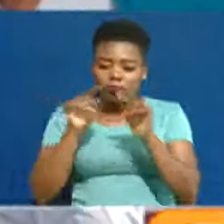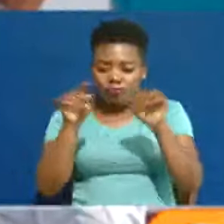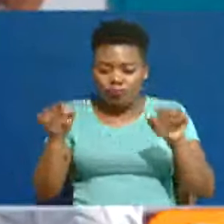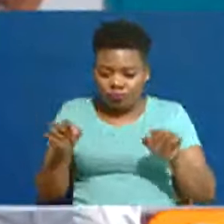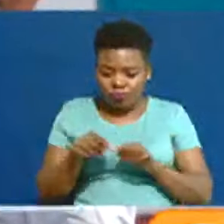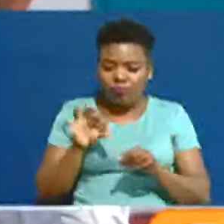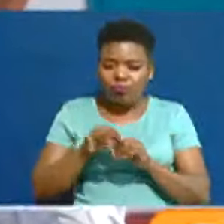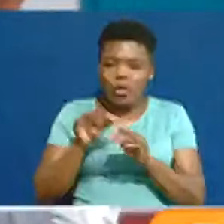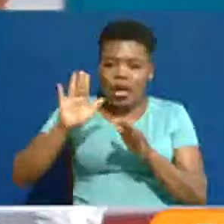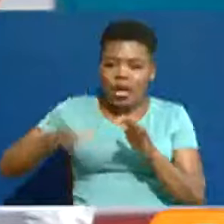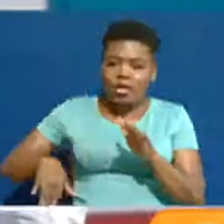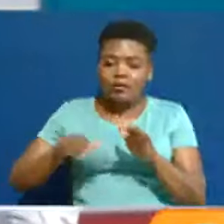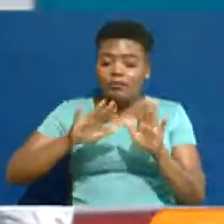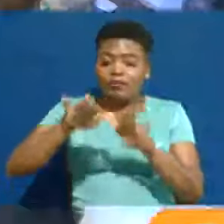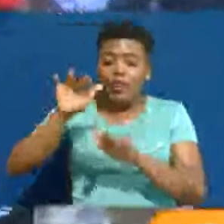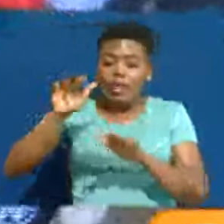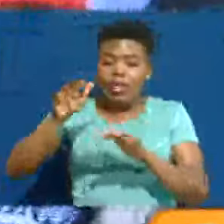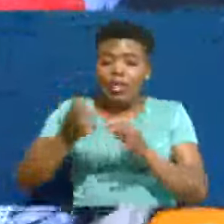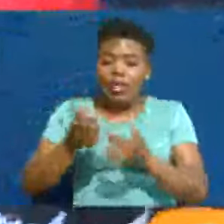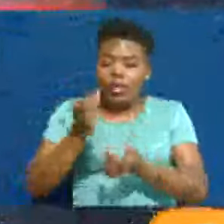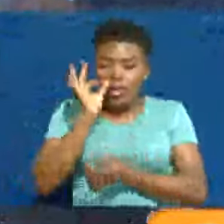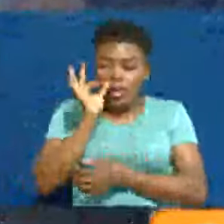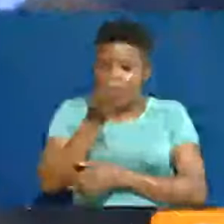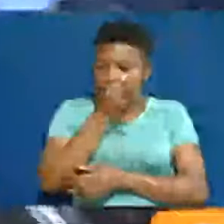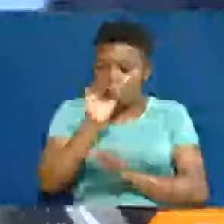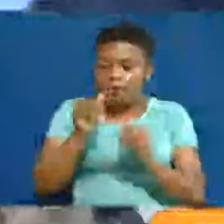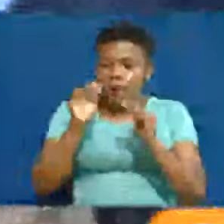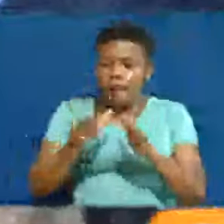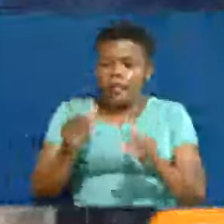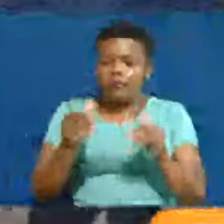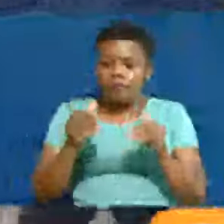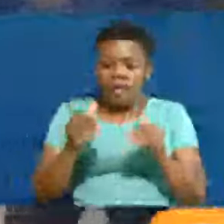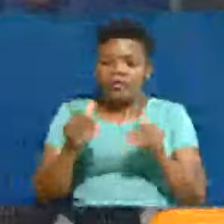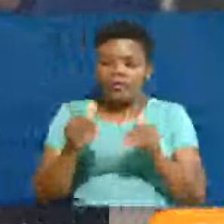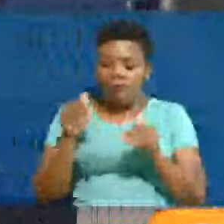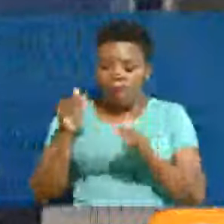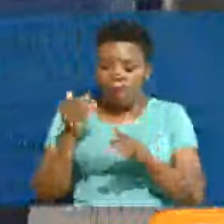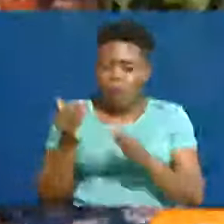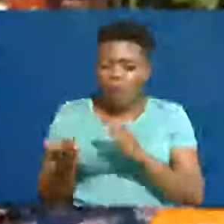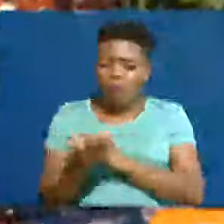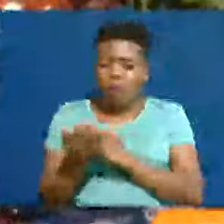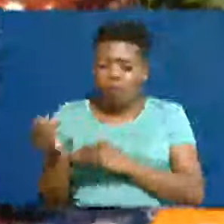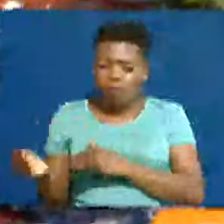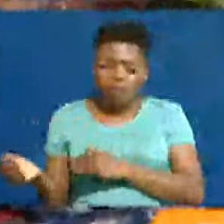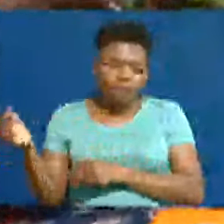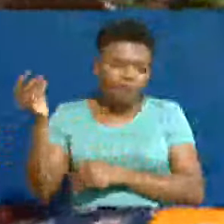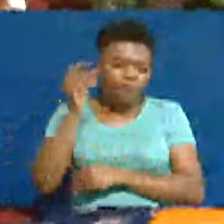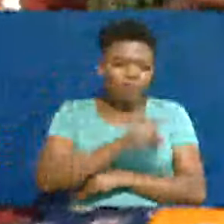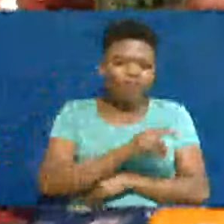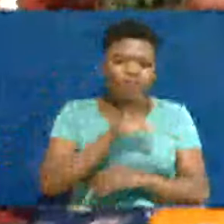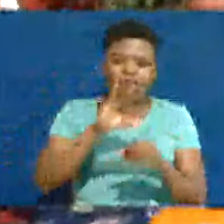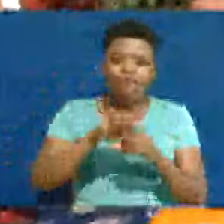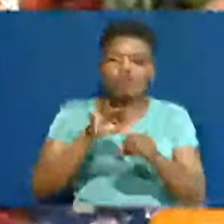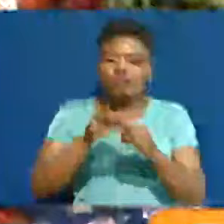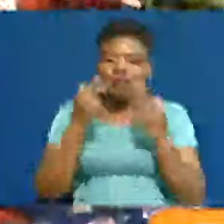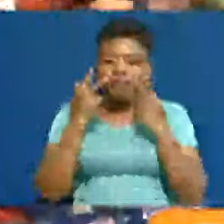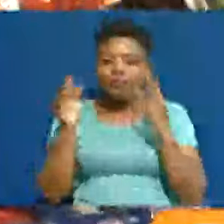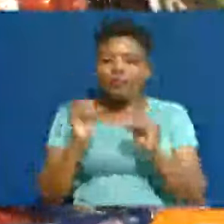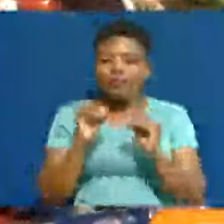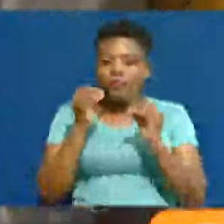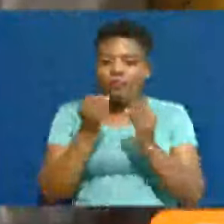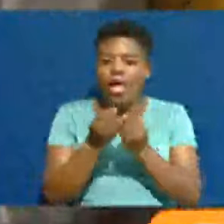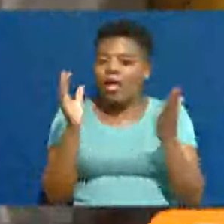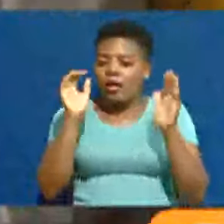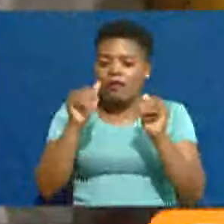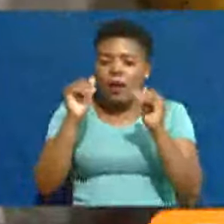Nyeri County, farmers wanted, or rather waited all day without seeing any IEBC officials or electoral materials. Many farmers